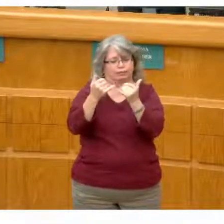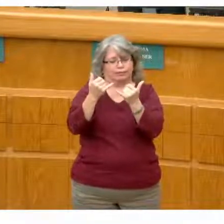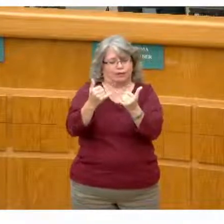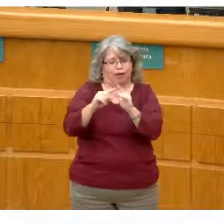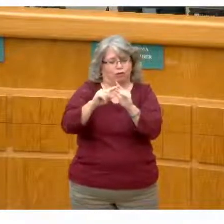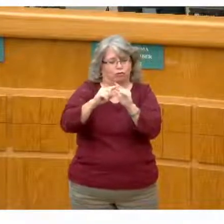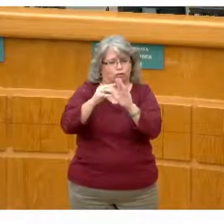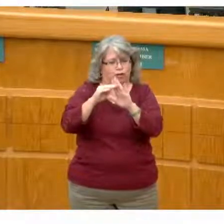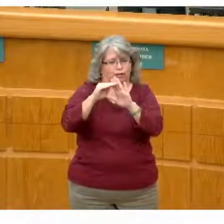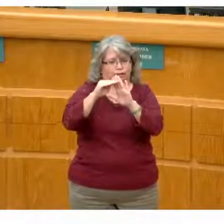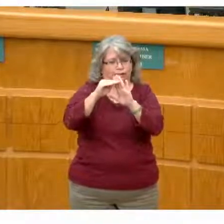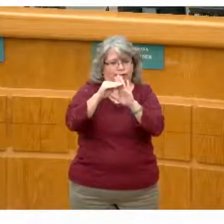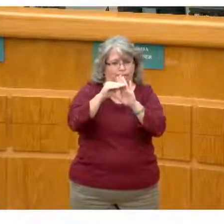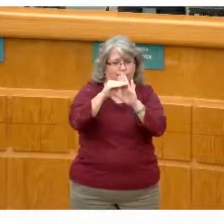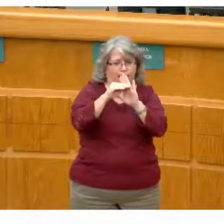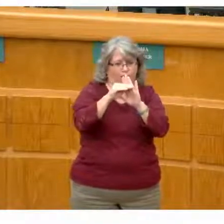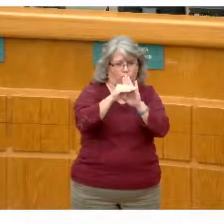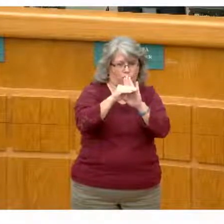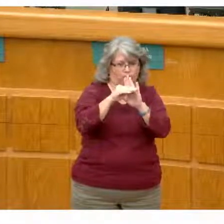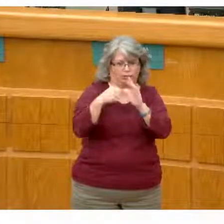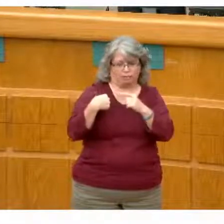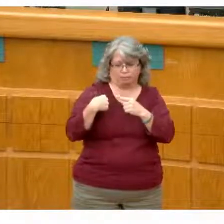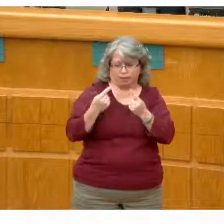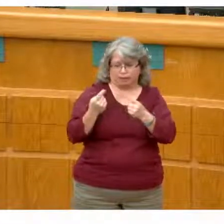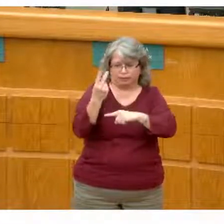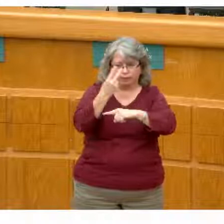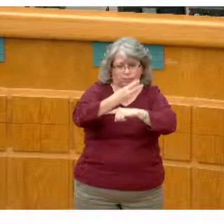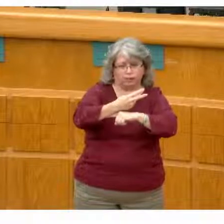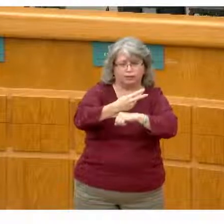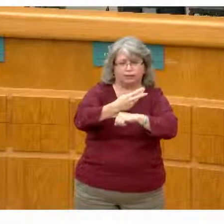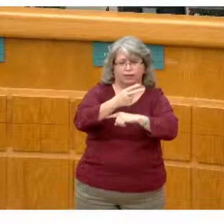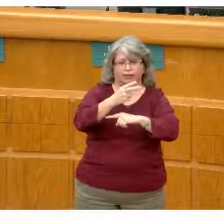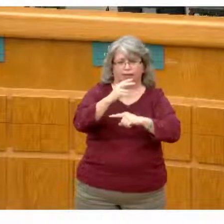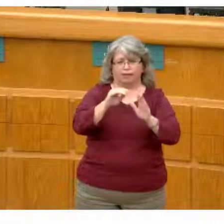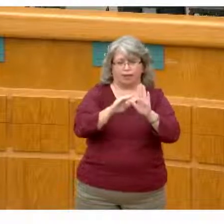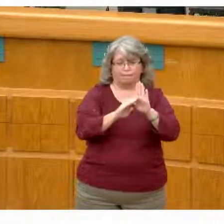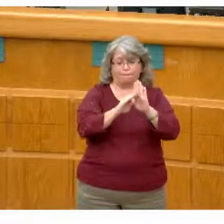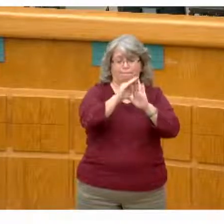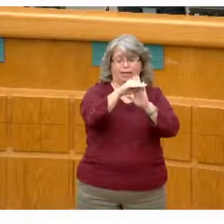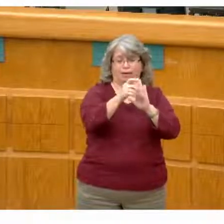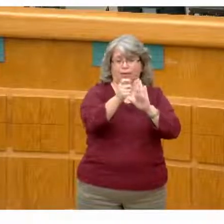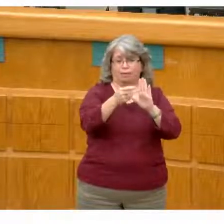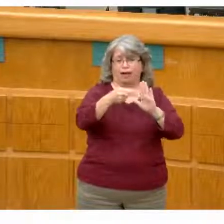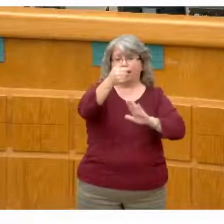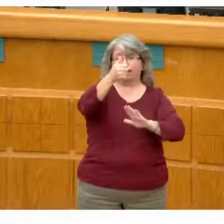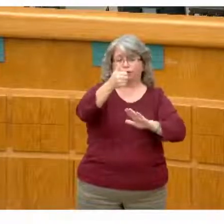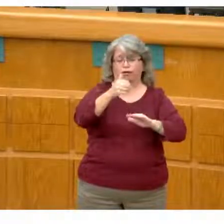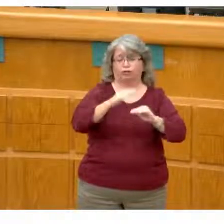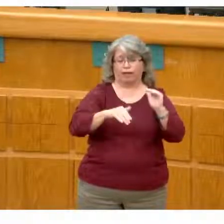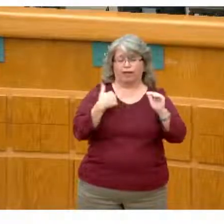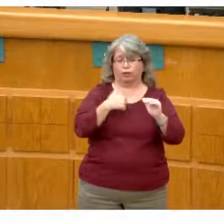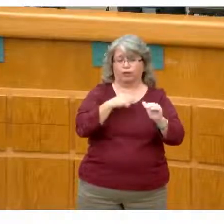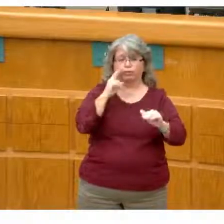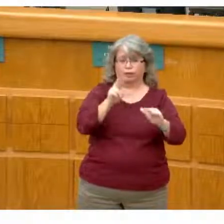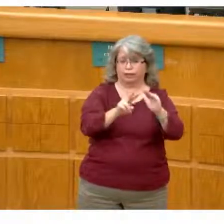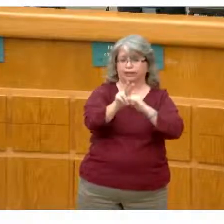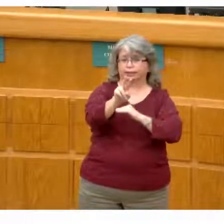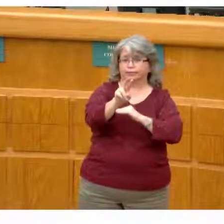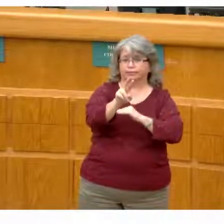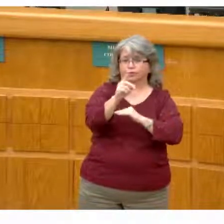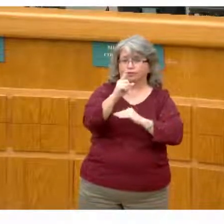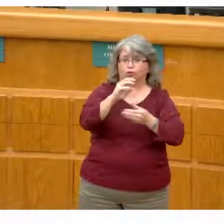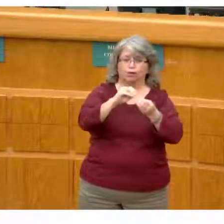come down over the past couple days. That peak was a little bit higher than what we predicted for the number of people going to the hospital